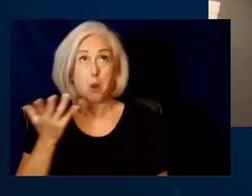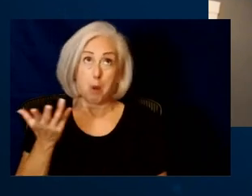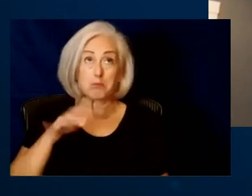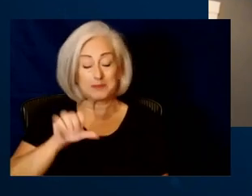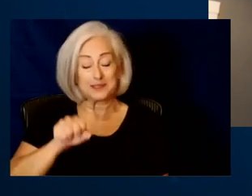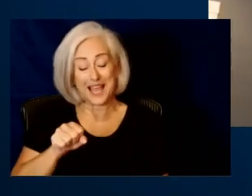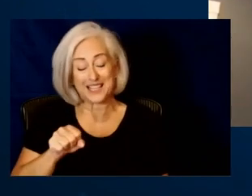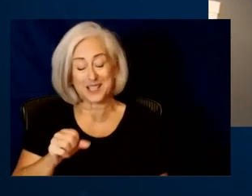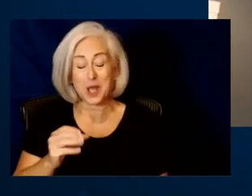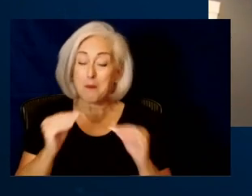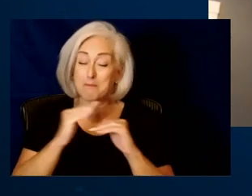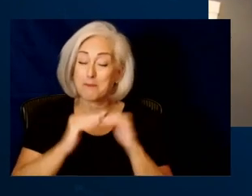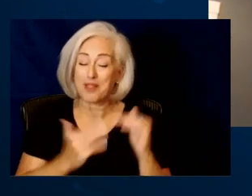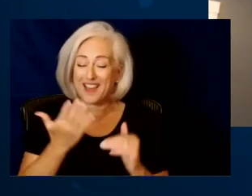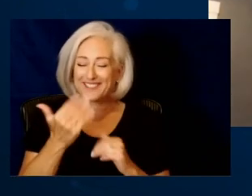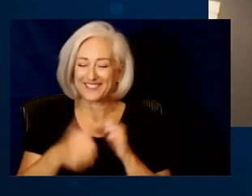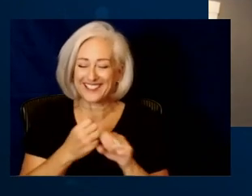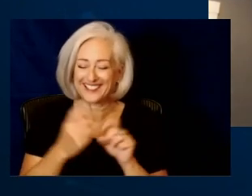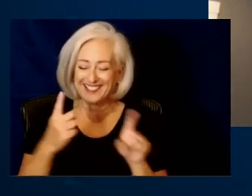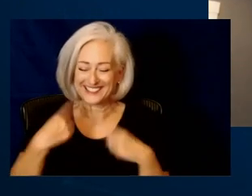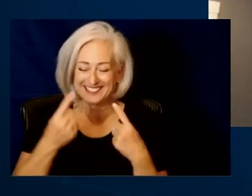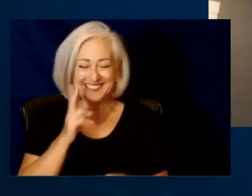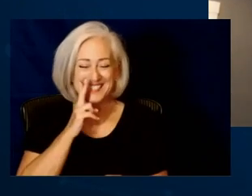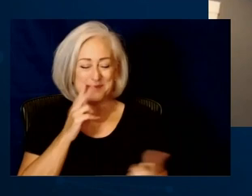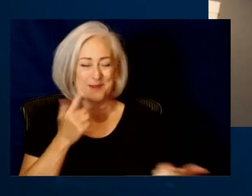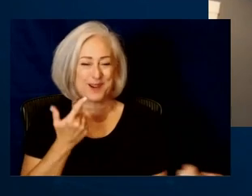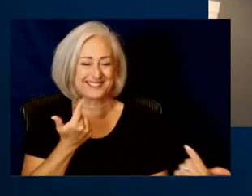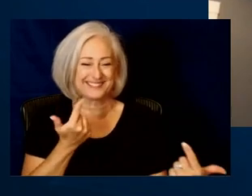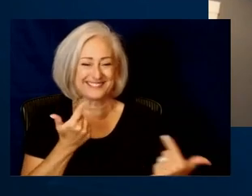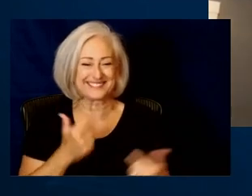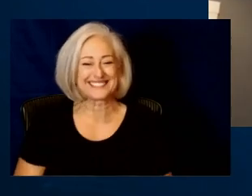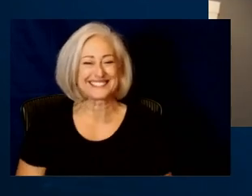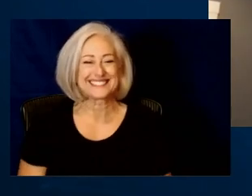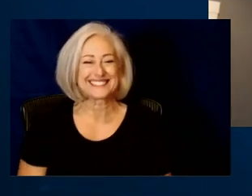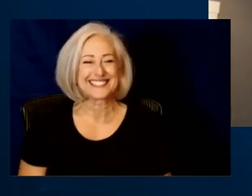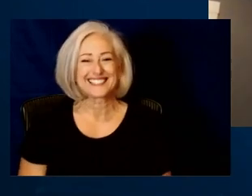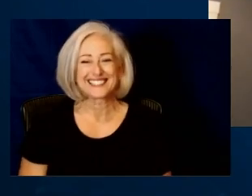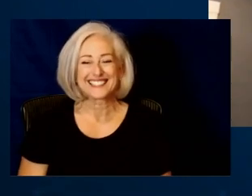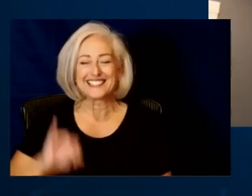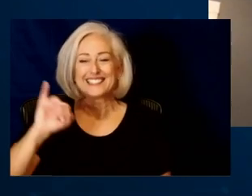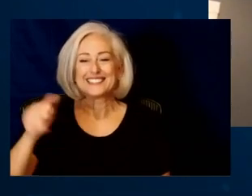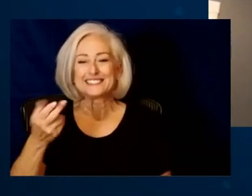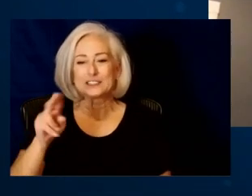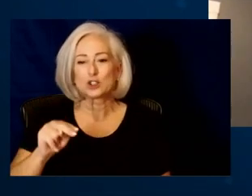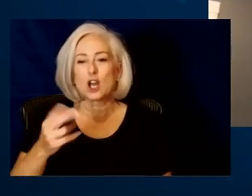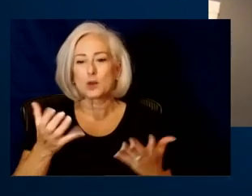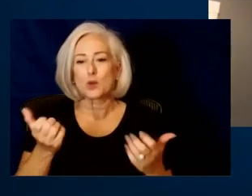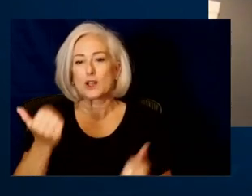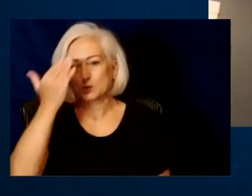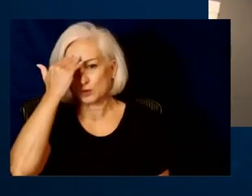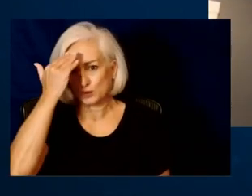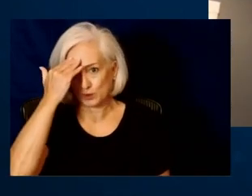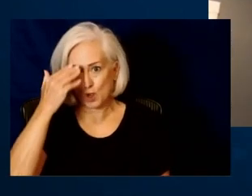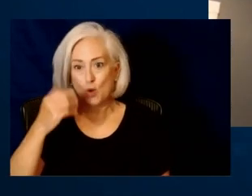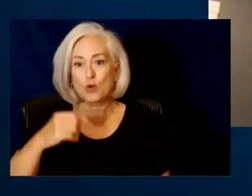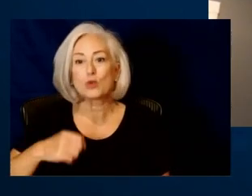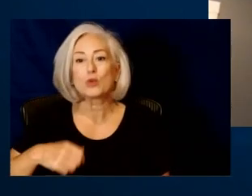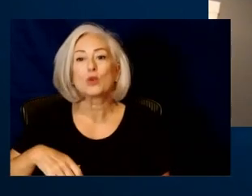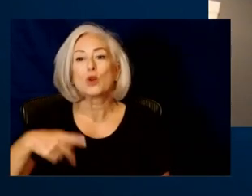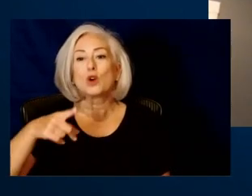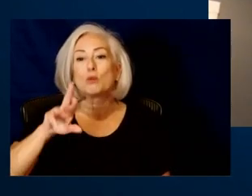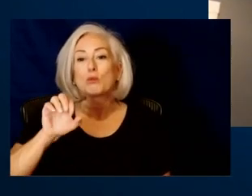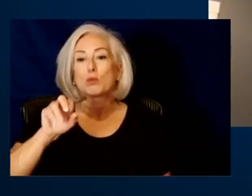So there you go. All right. John wants to know if the proton therapy center that recently opened,